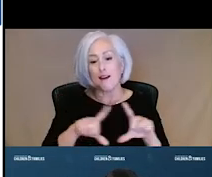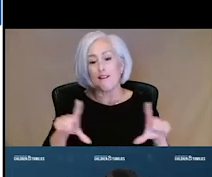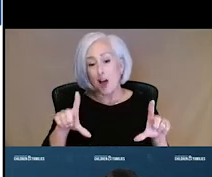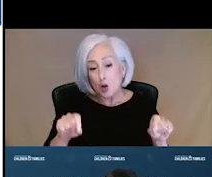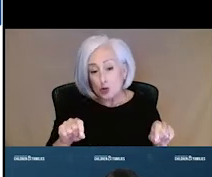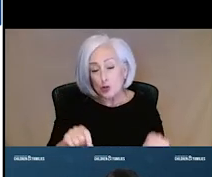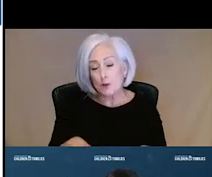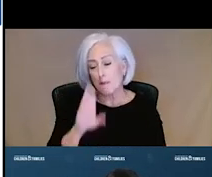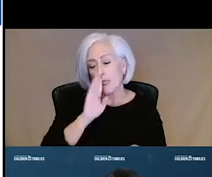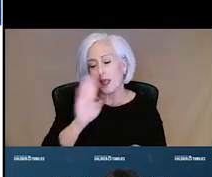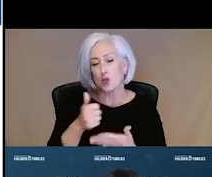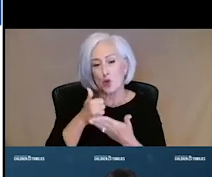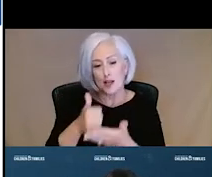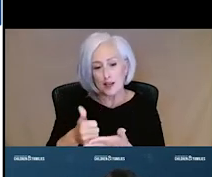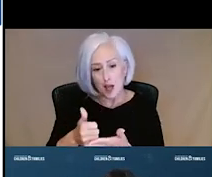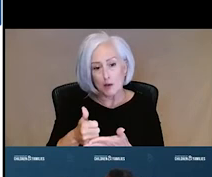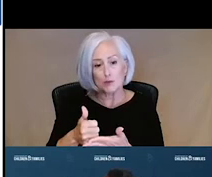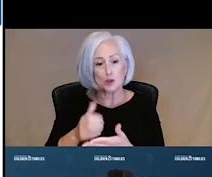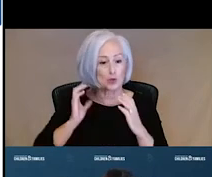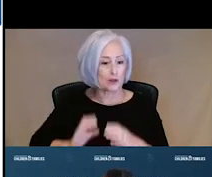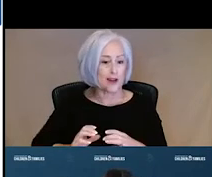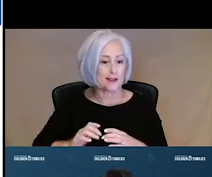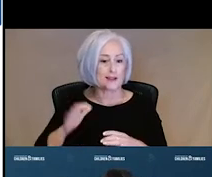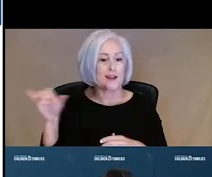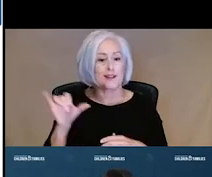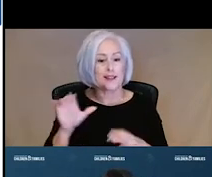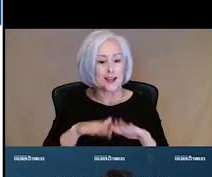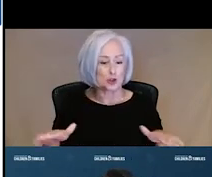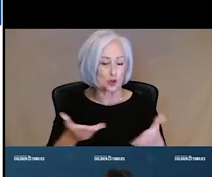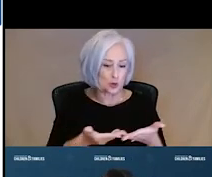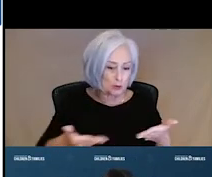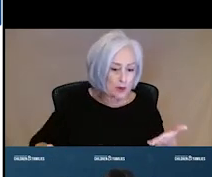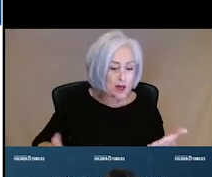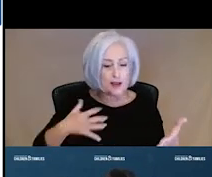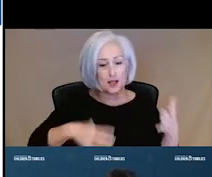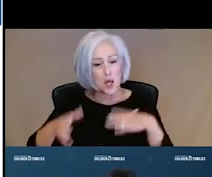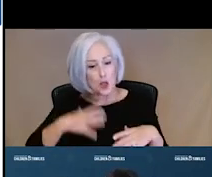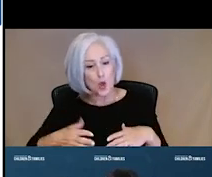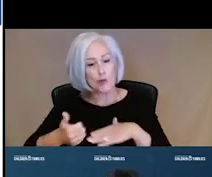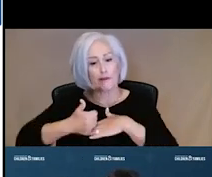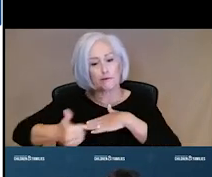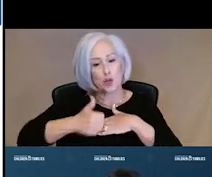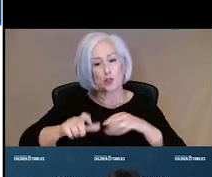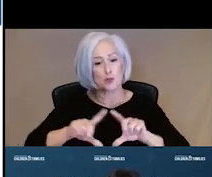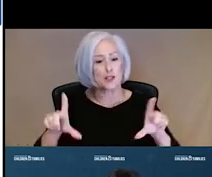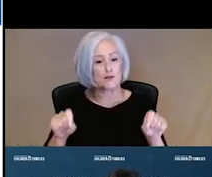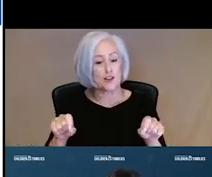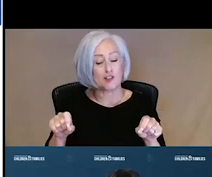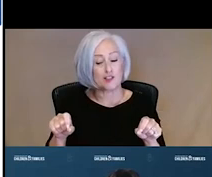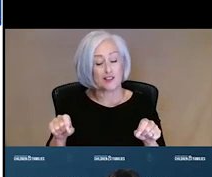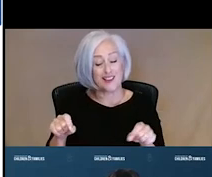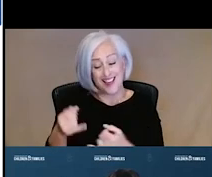such as children's supplies, clothing, and transportation vouchers. Those last costs are eligible